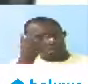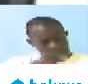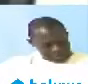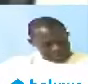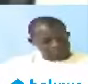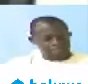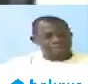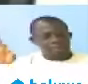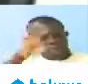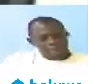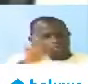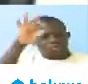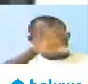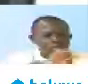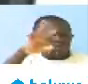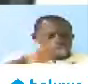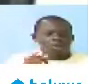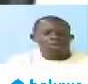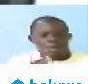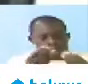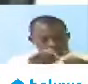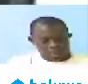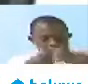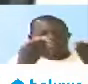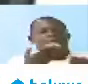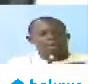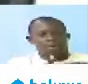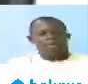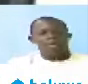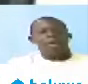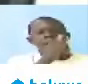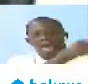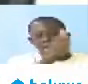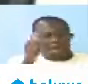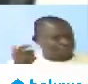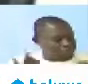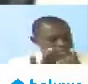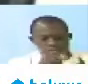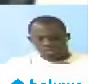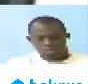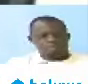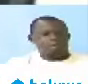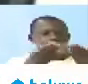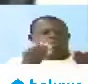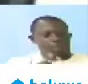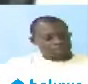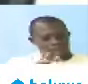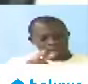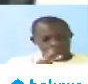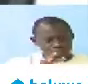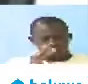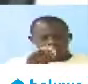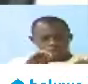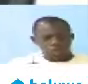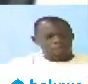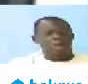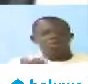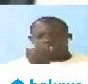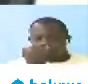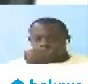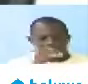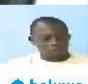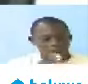Yes, he gave us the fare. I passed the fare, everything at Labedi, Nyantamendo Mula Silova. Even our food, on the way,